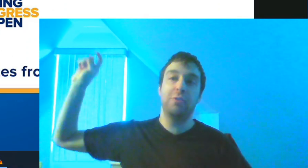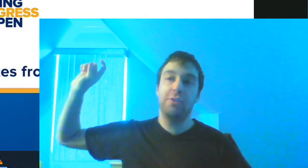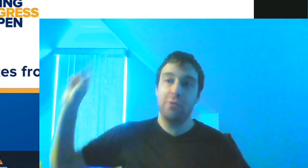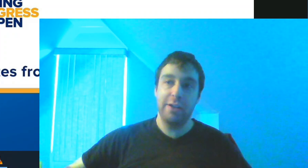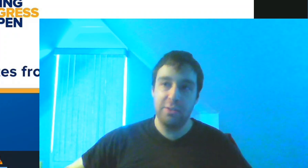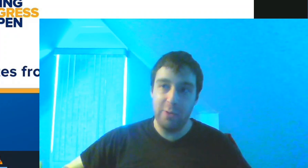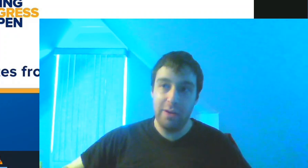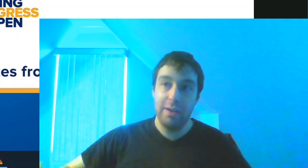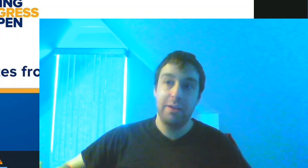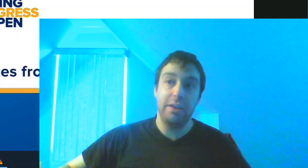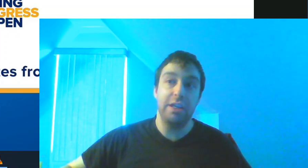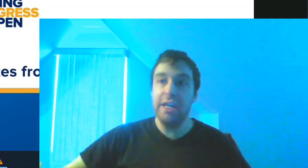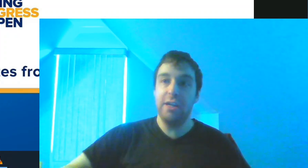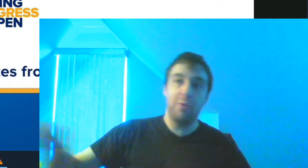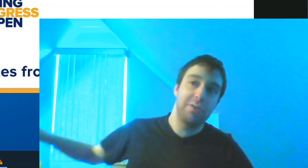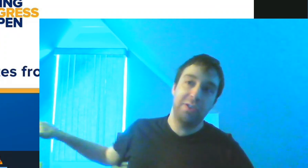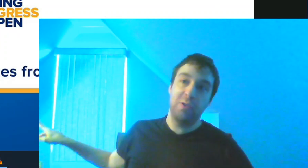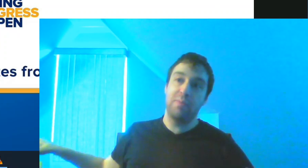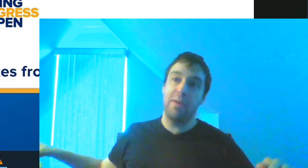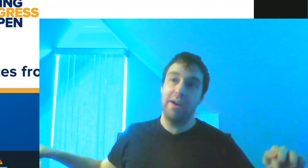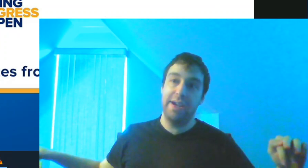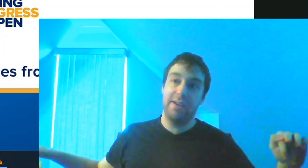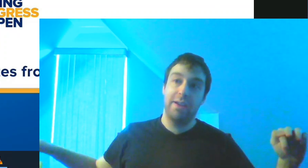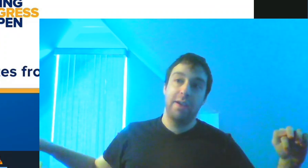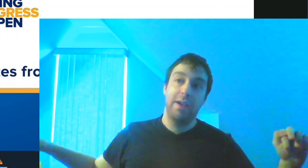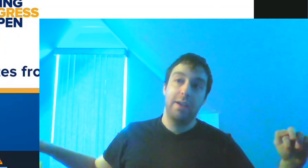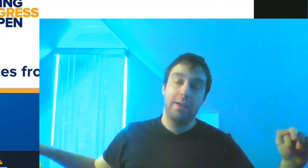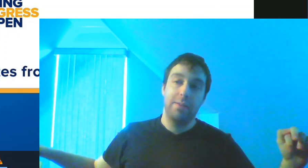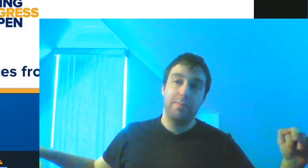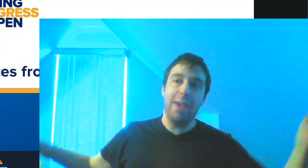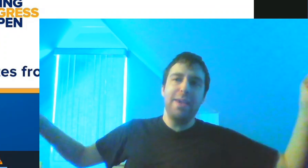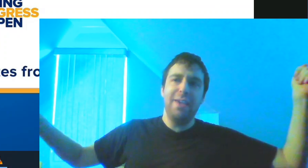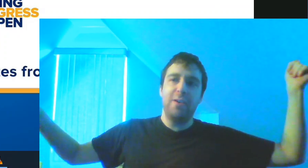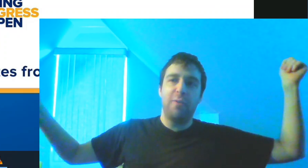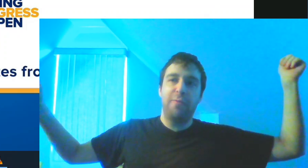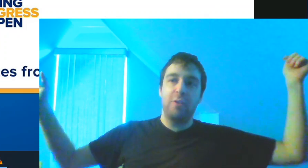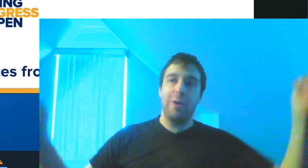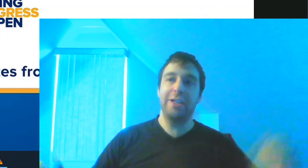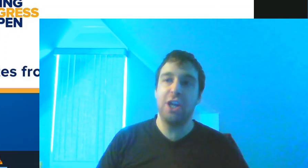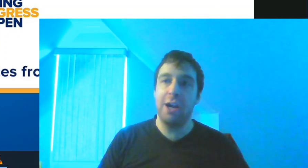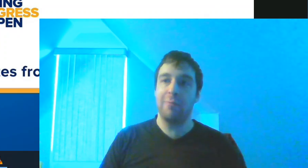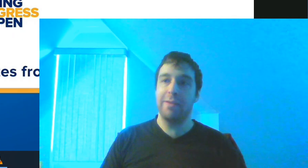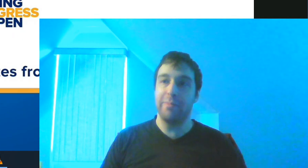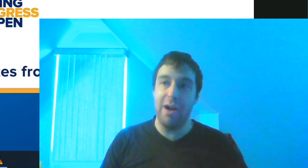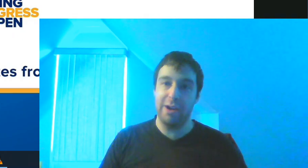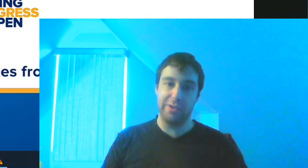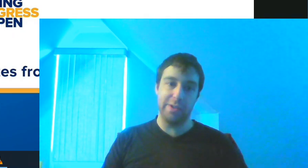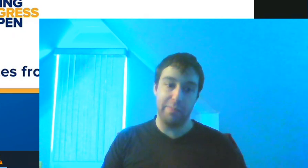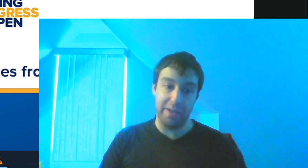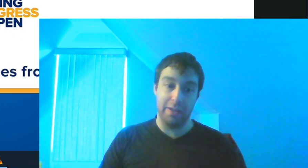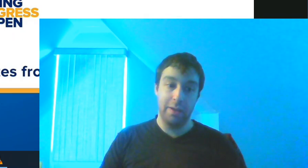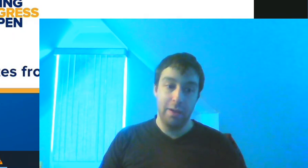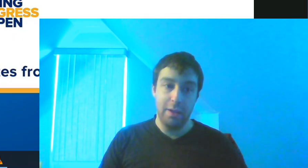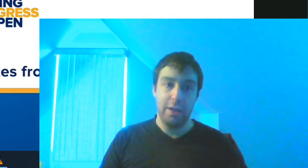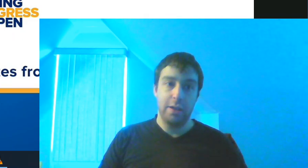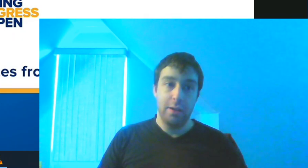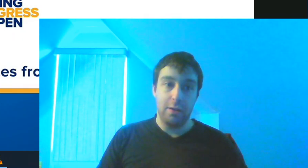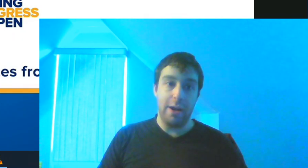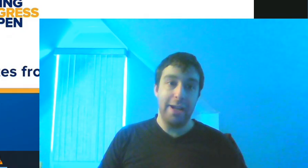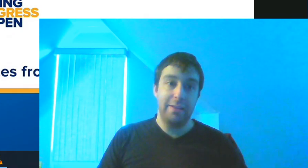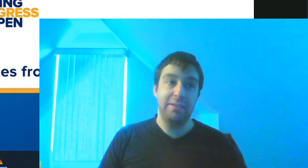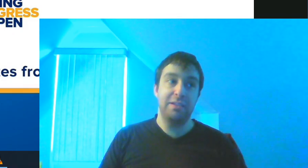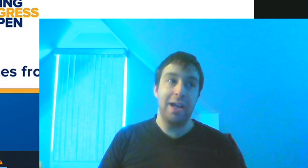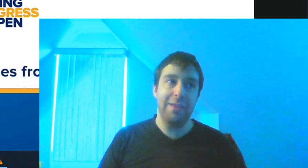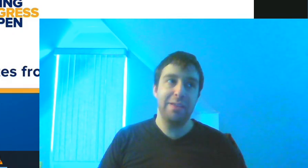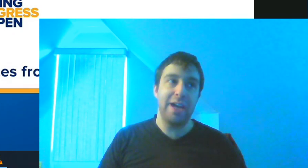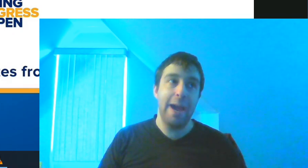need to go to the drugstore. You need to go to the supermarket. Maybe even go for a quick jog around the block or something.